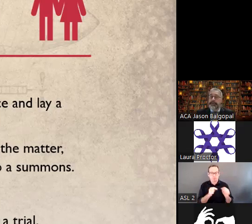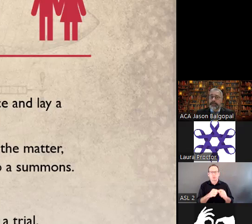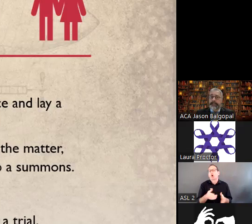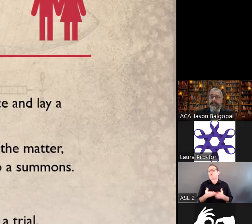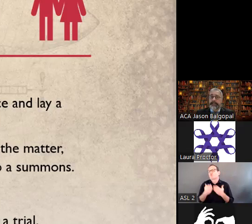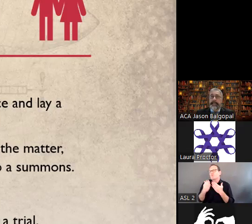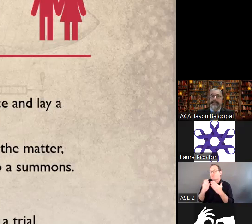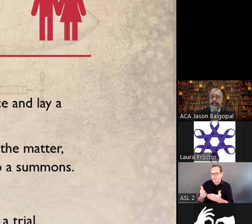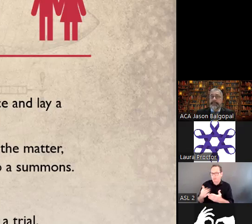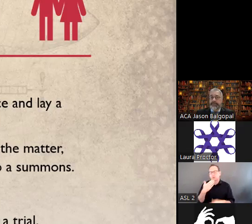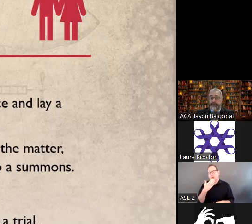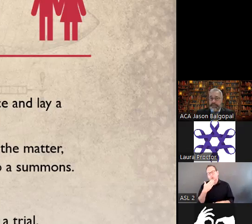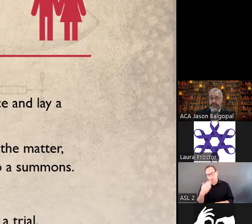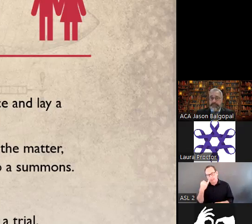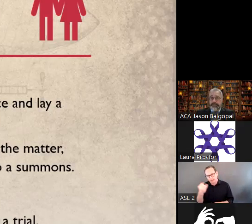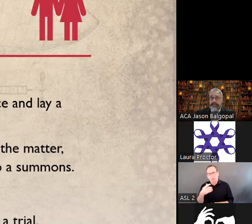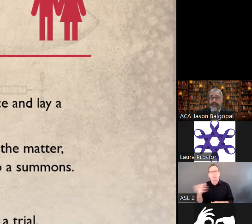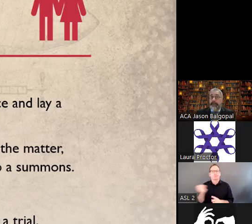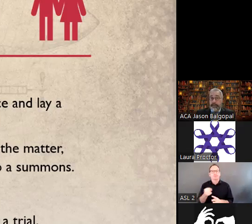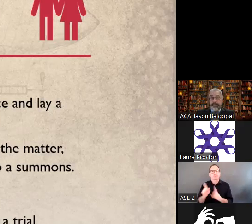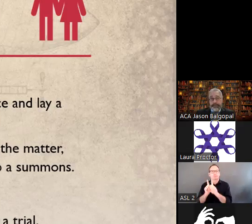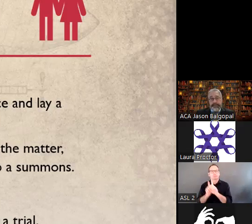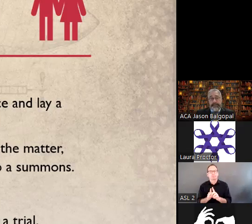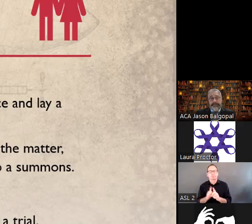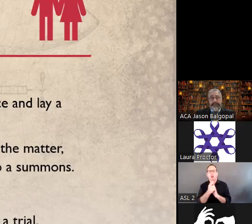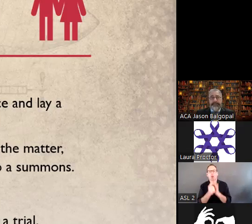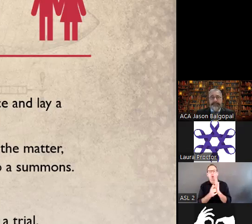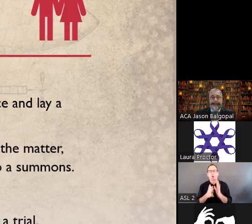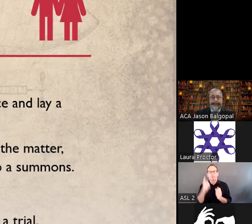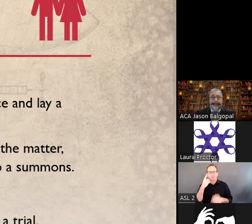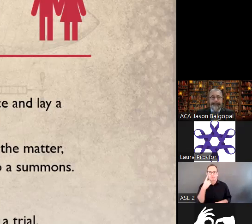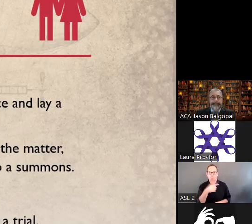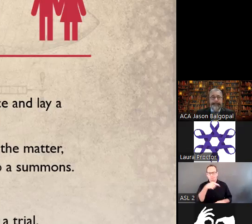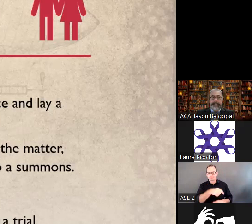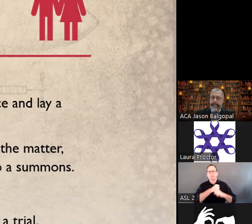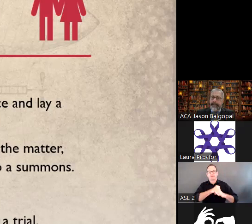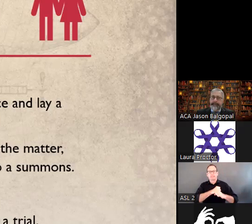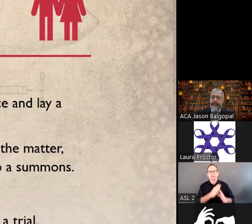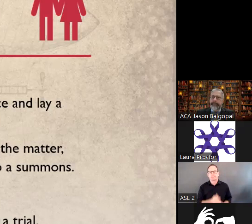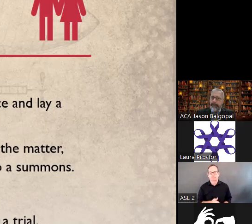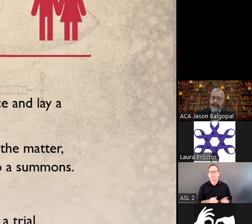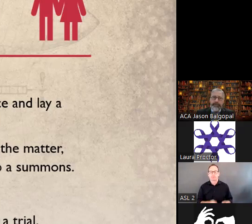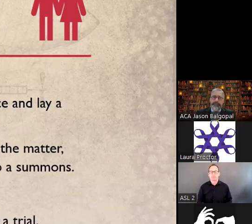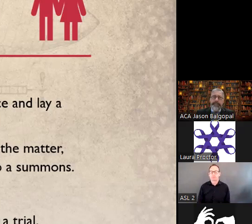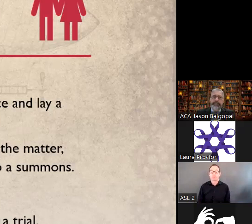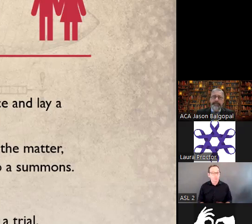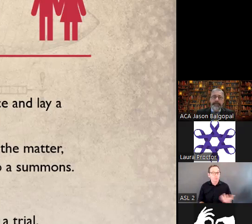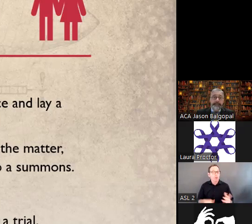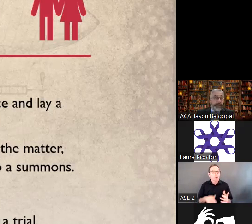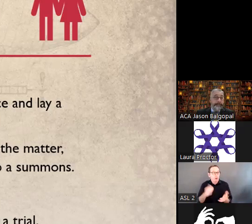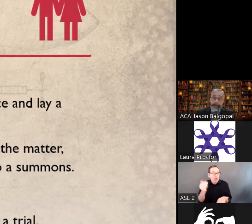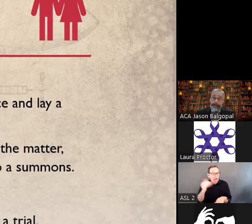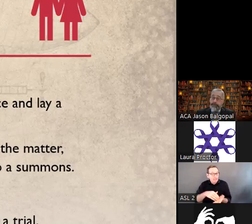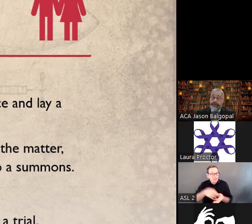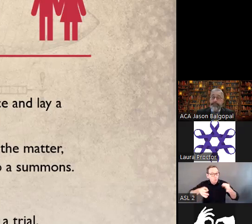and it certainly is in the interest of justice that a lawyer is present for the defendant. Again, they are presumed innocent,